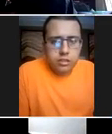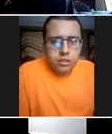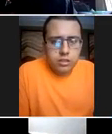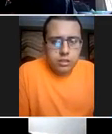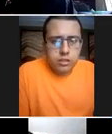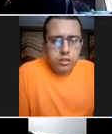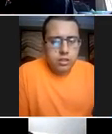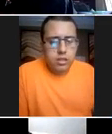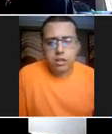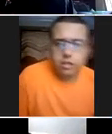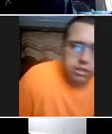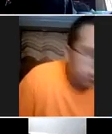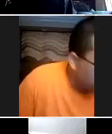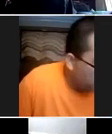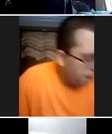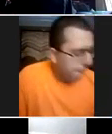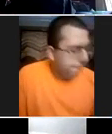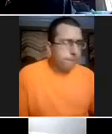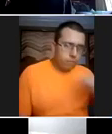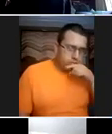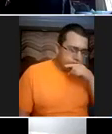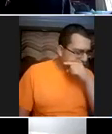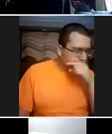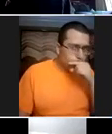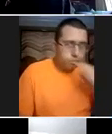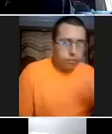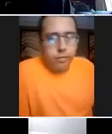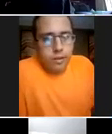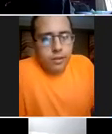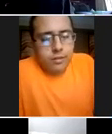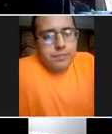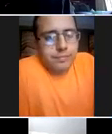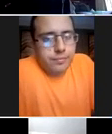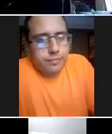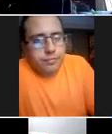He says, hear ye therefore the parable of the sower. Okay.